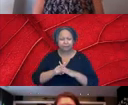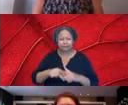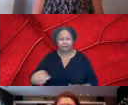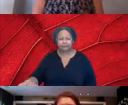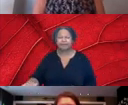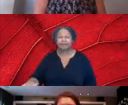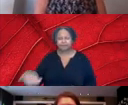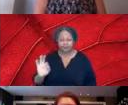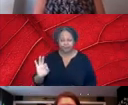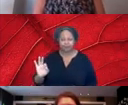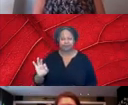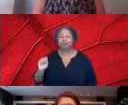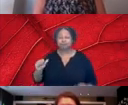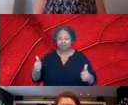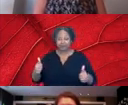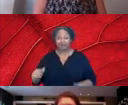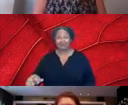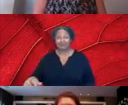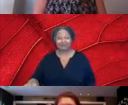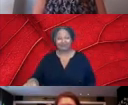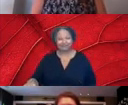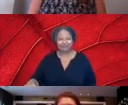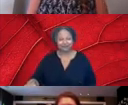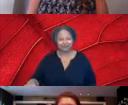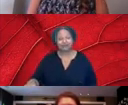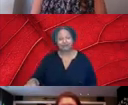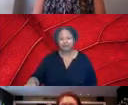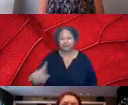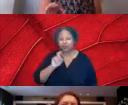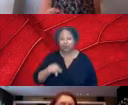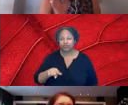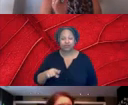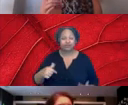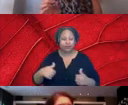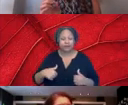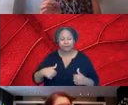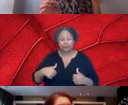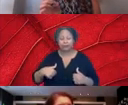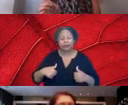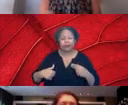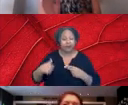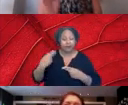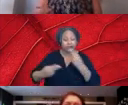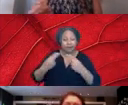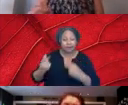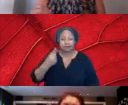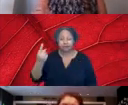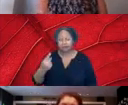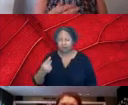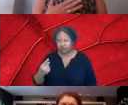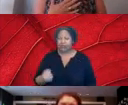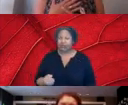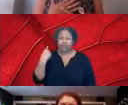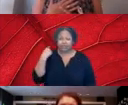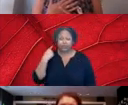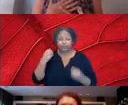Oh, here we go. I'm not nominating someone. So this is a question that we got so much last year.